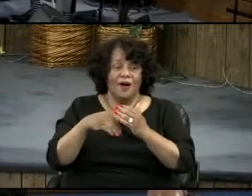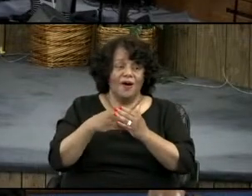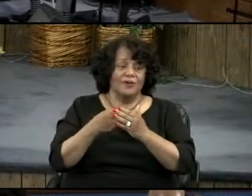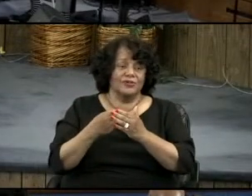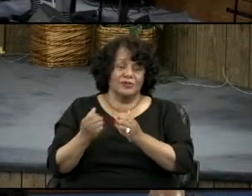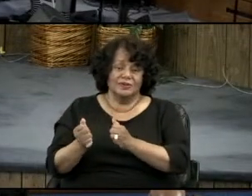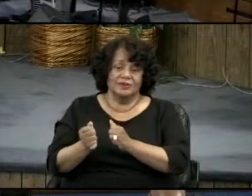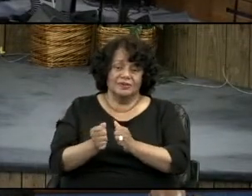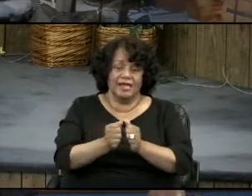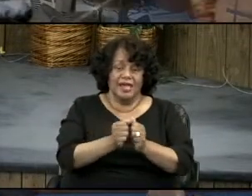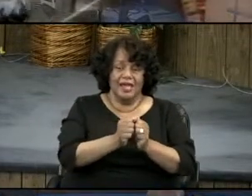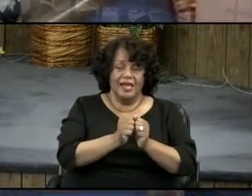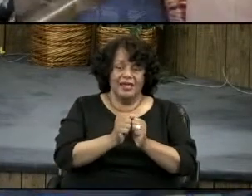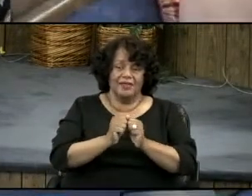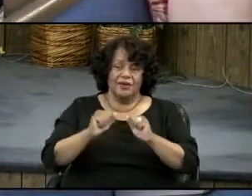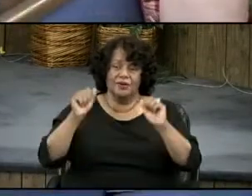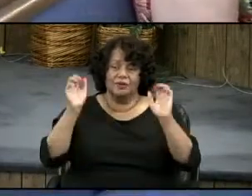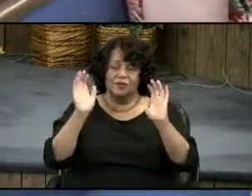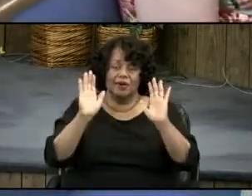together worthy. All